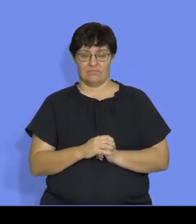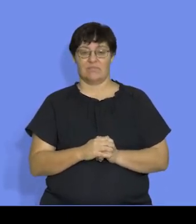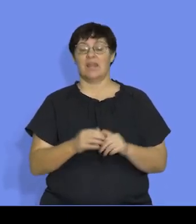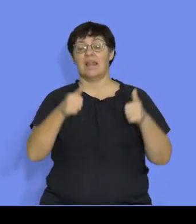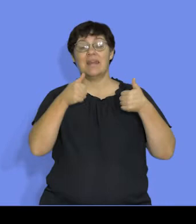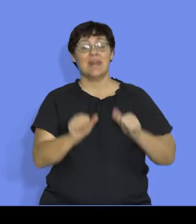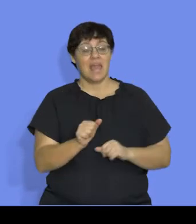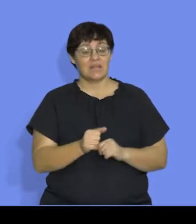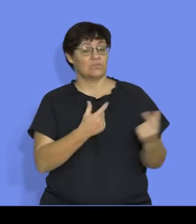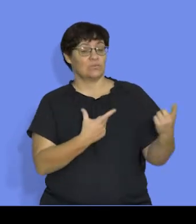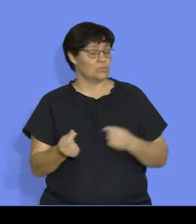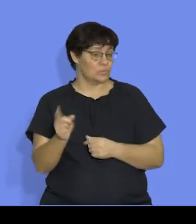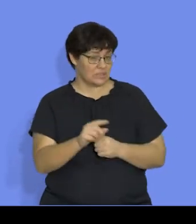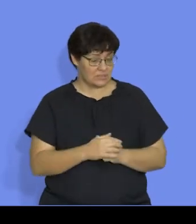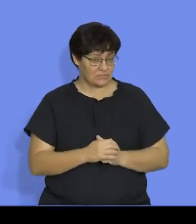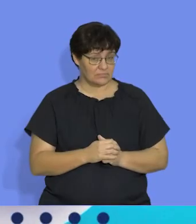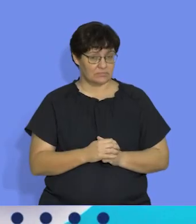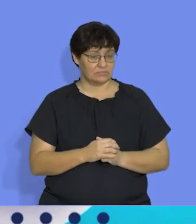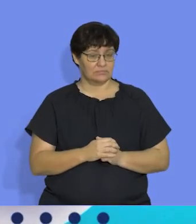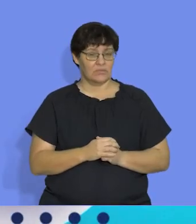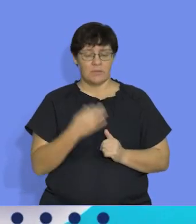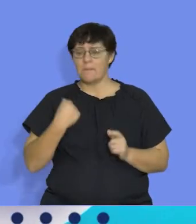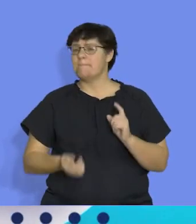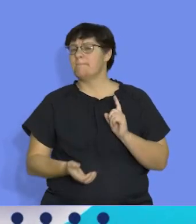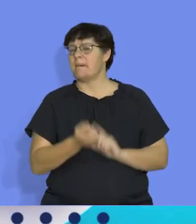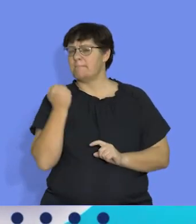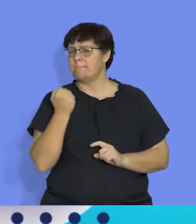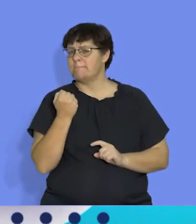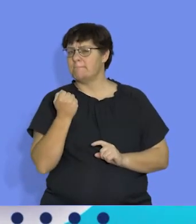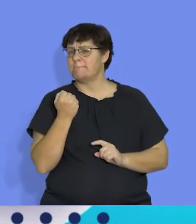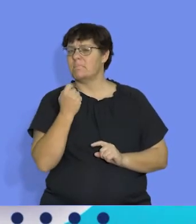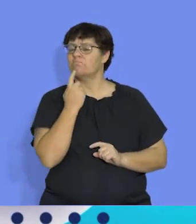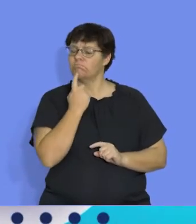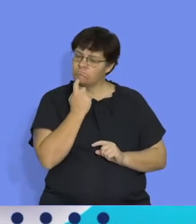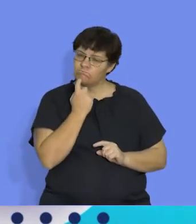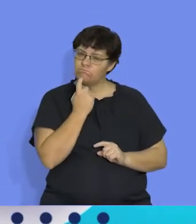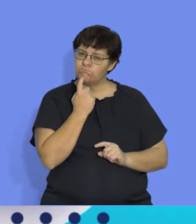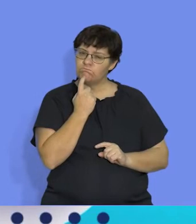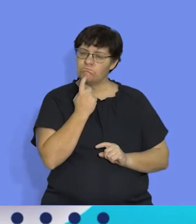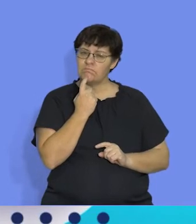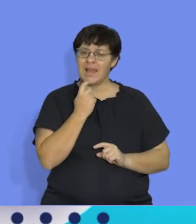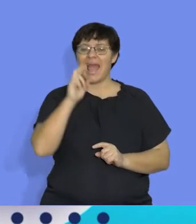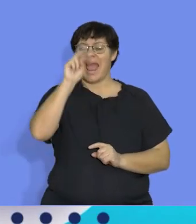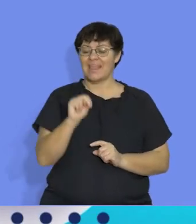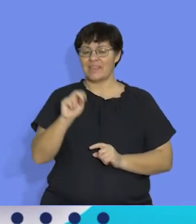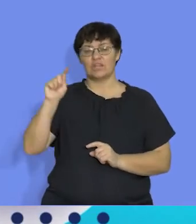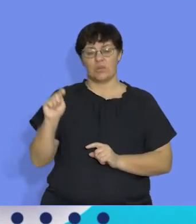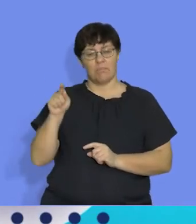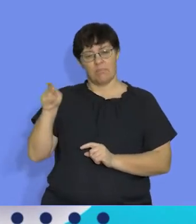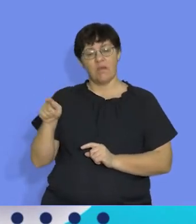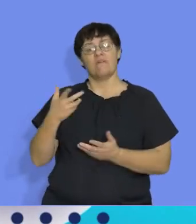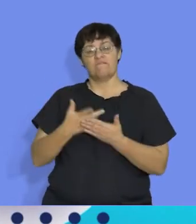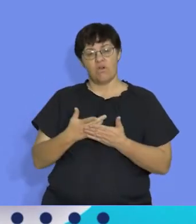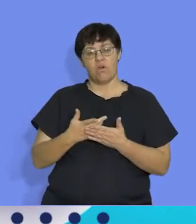The next thing that we are going to do, everyone, is we are going to find a way to actually generate the nth term